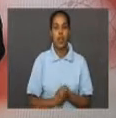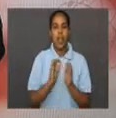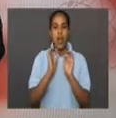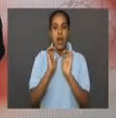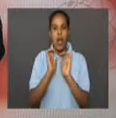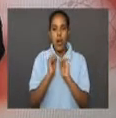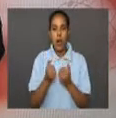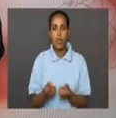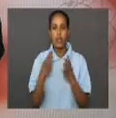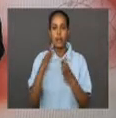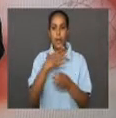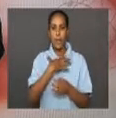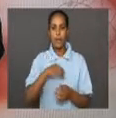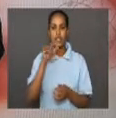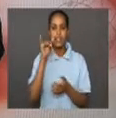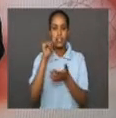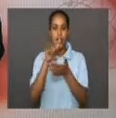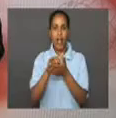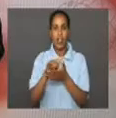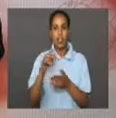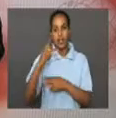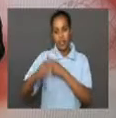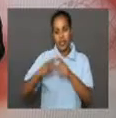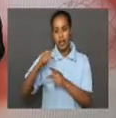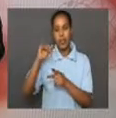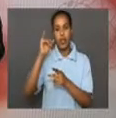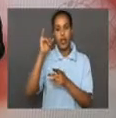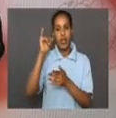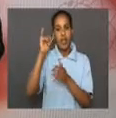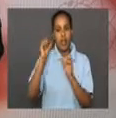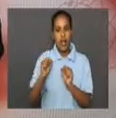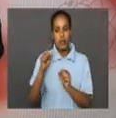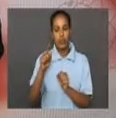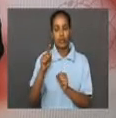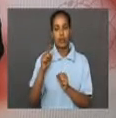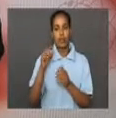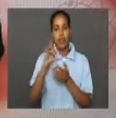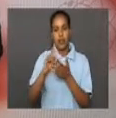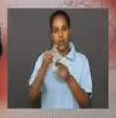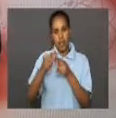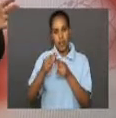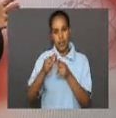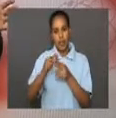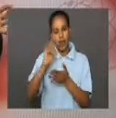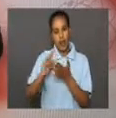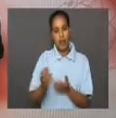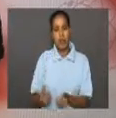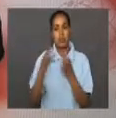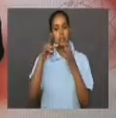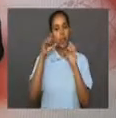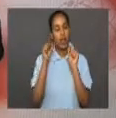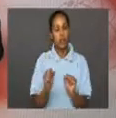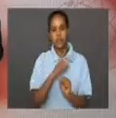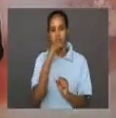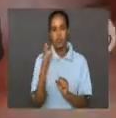How many members of that kingdom can you name? Take a few minutes to list as many as you